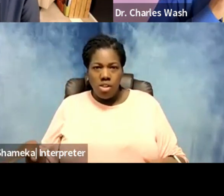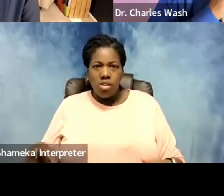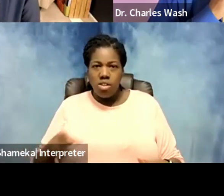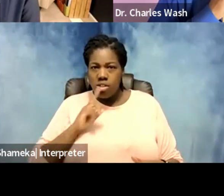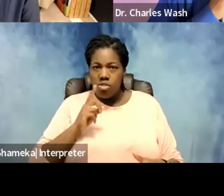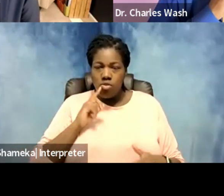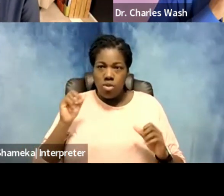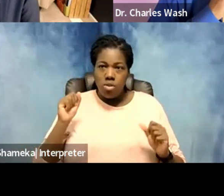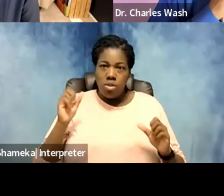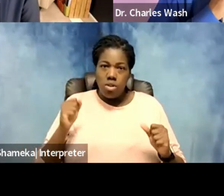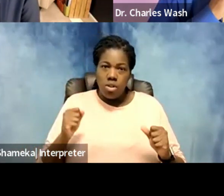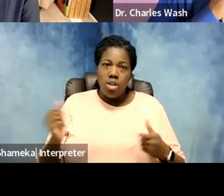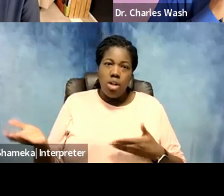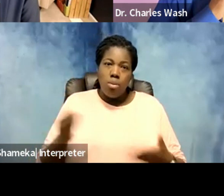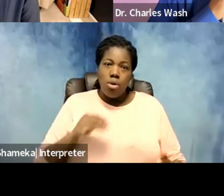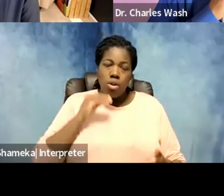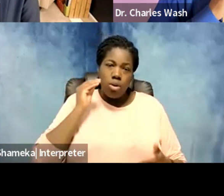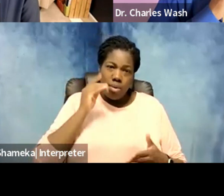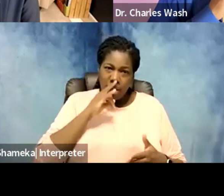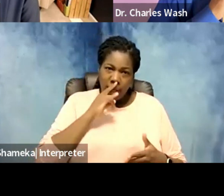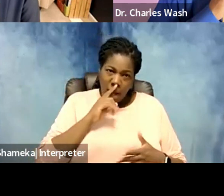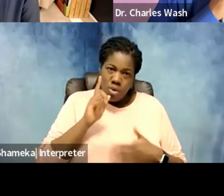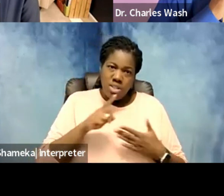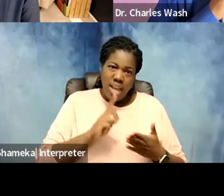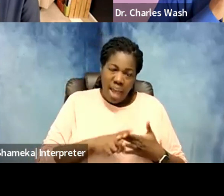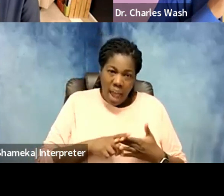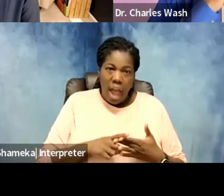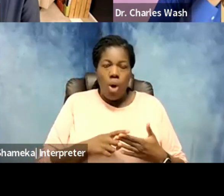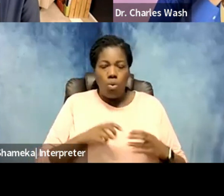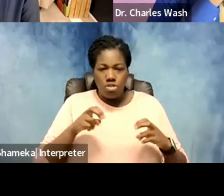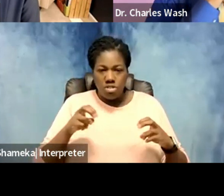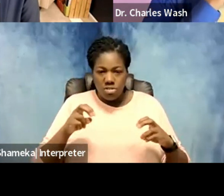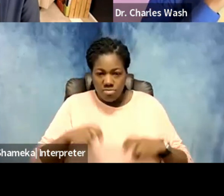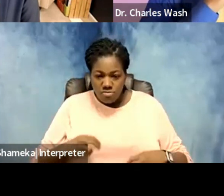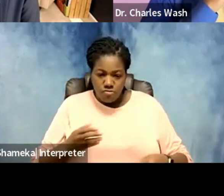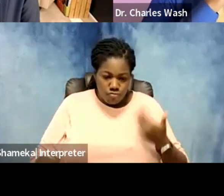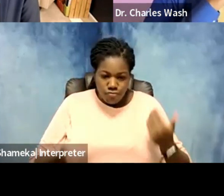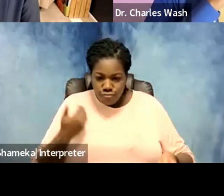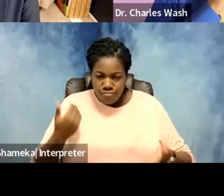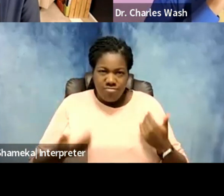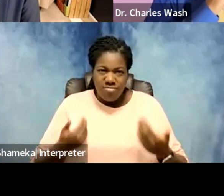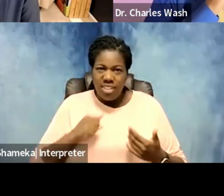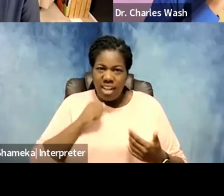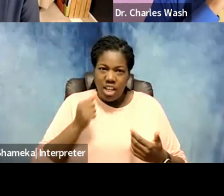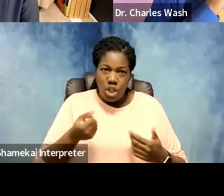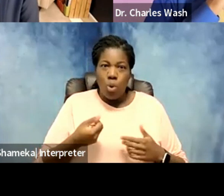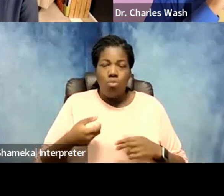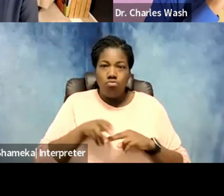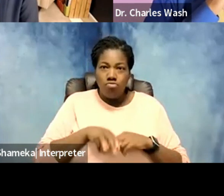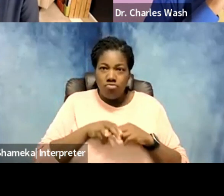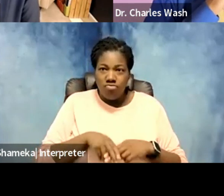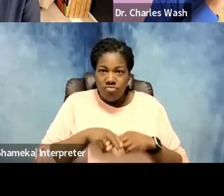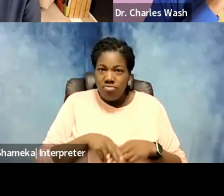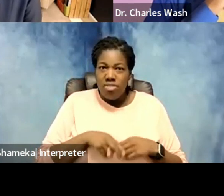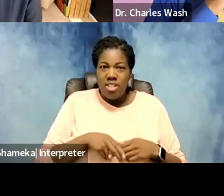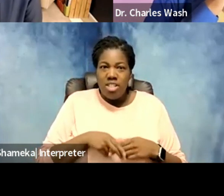so amazing. And I brought the boxes home and my kids would spend hours sitting there with the boxes, like doing it, and they don't sit still. So